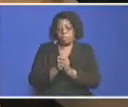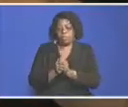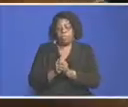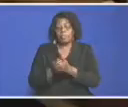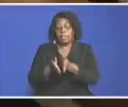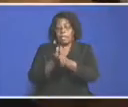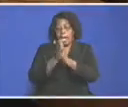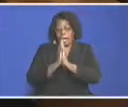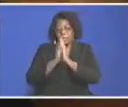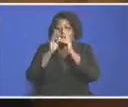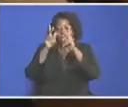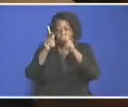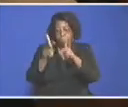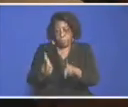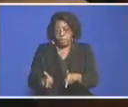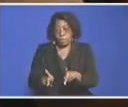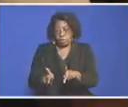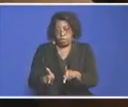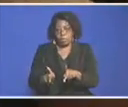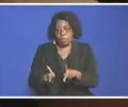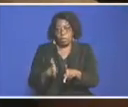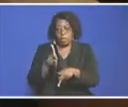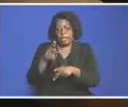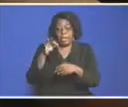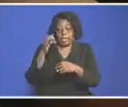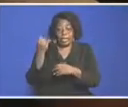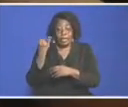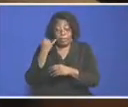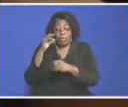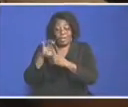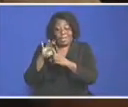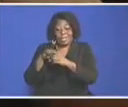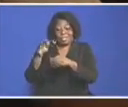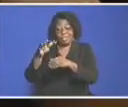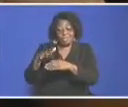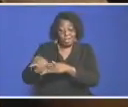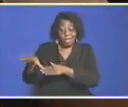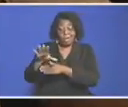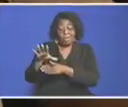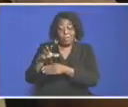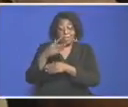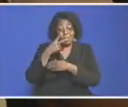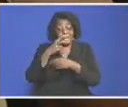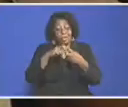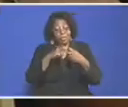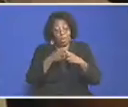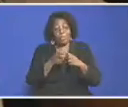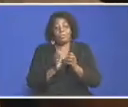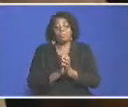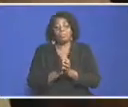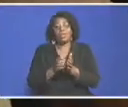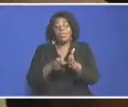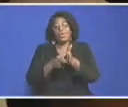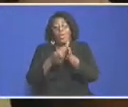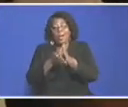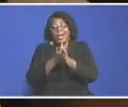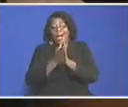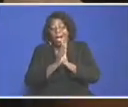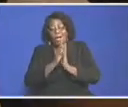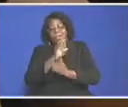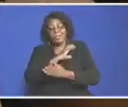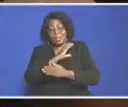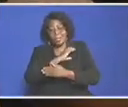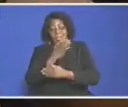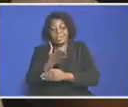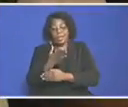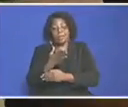persons at the election sites, if you encounter a situation, to please inquire for the senior officer on the ground